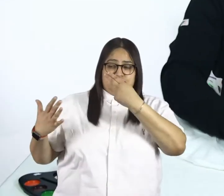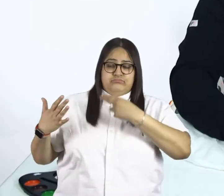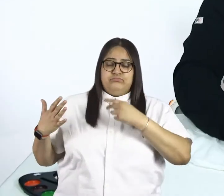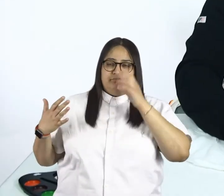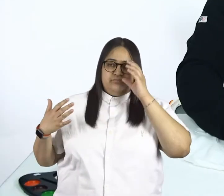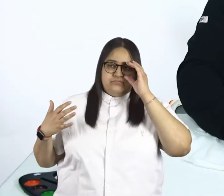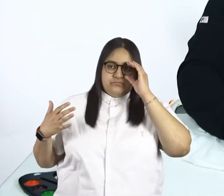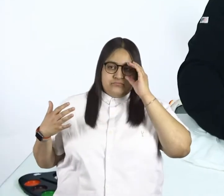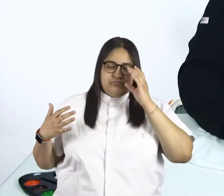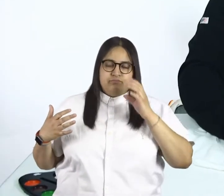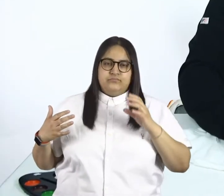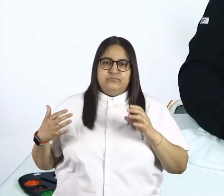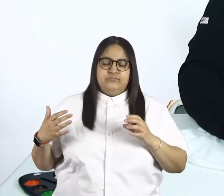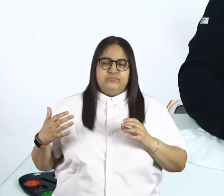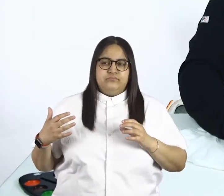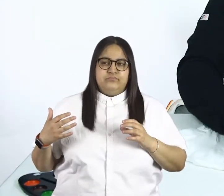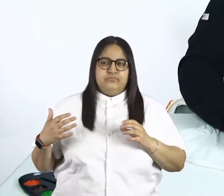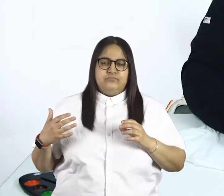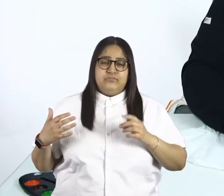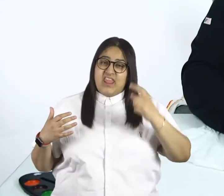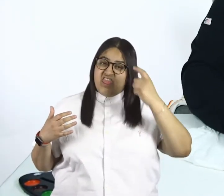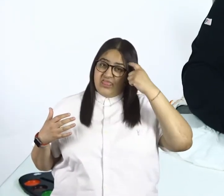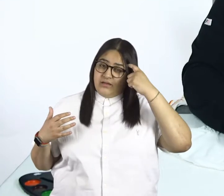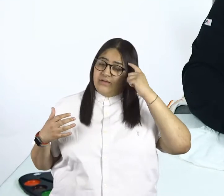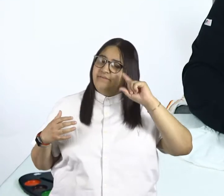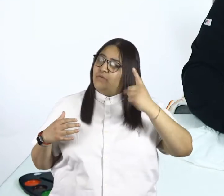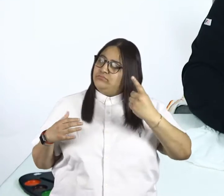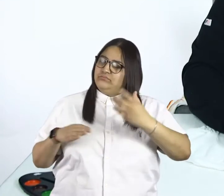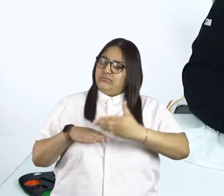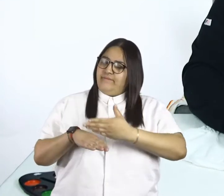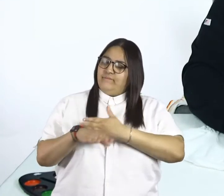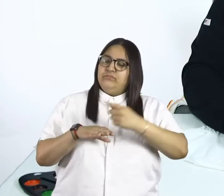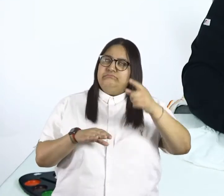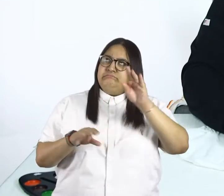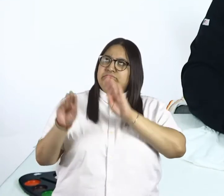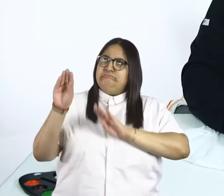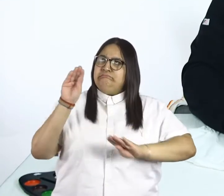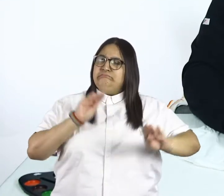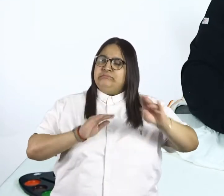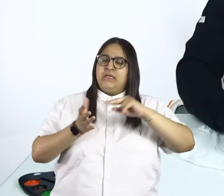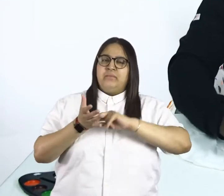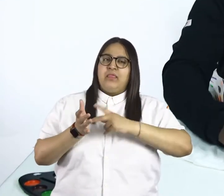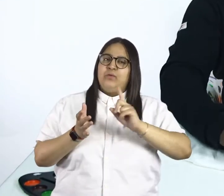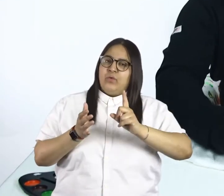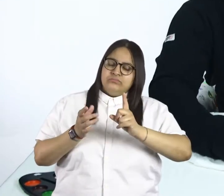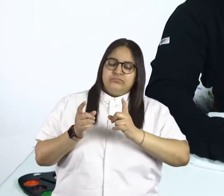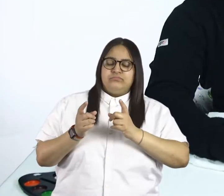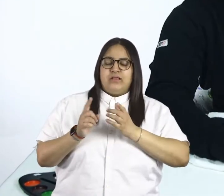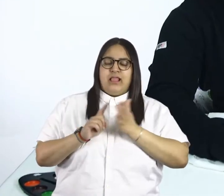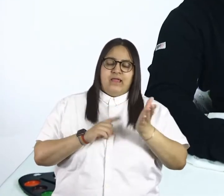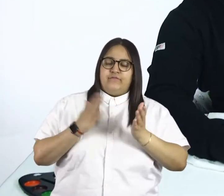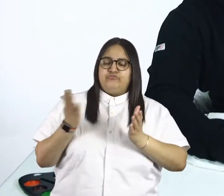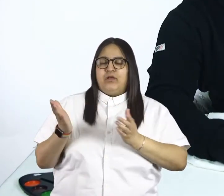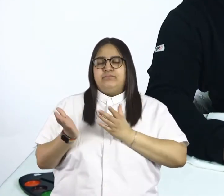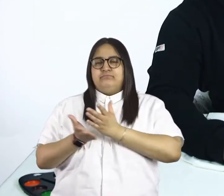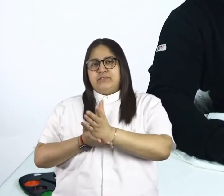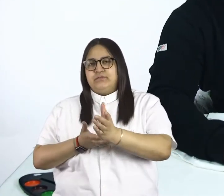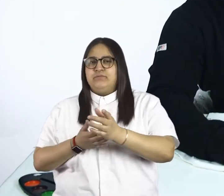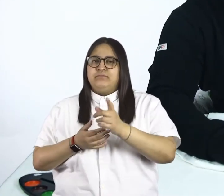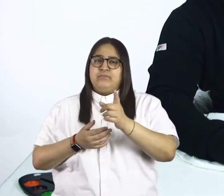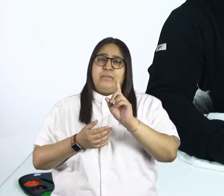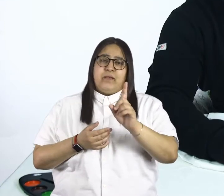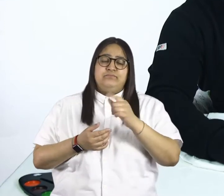probably have a sit and think first what you'd like to do, what direction you want to go. Like I said, my t-shirt is